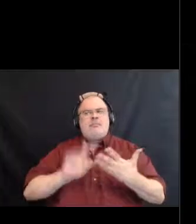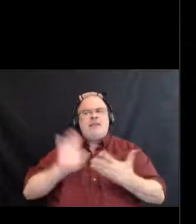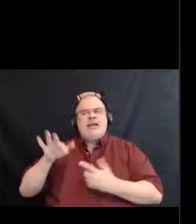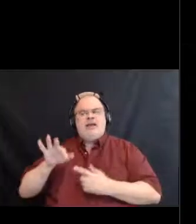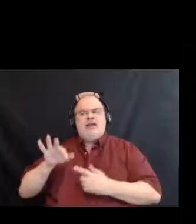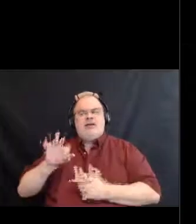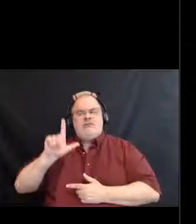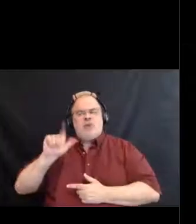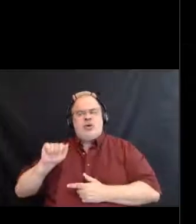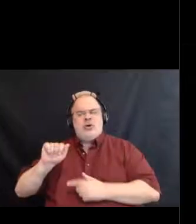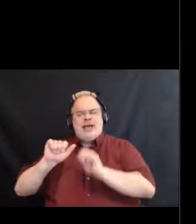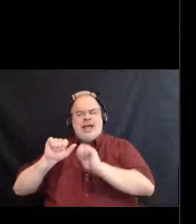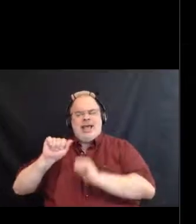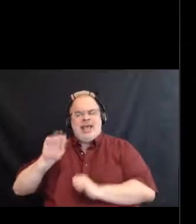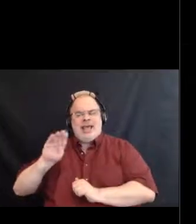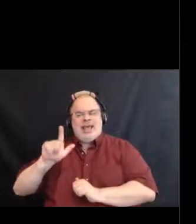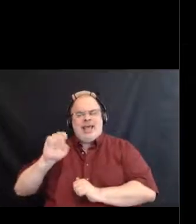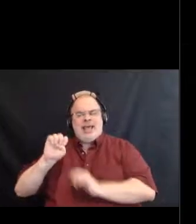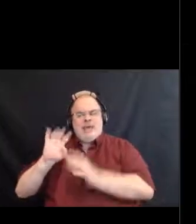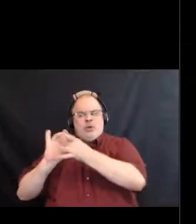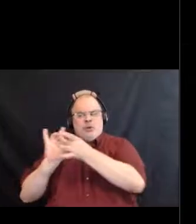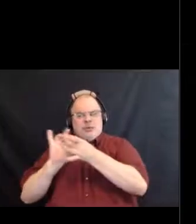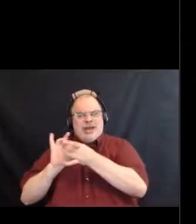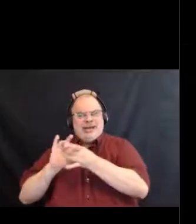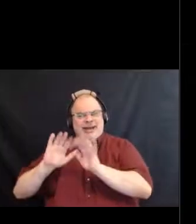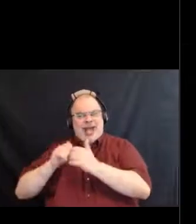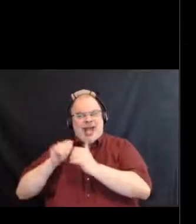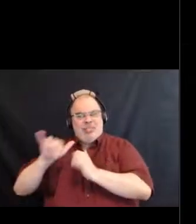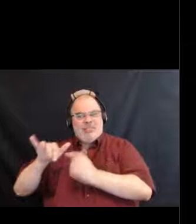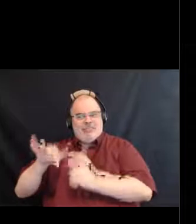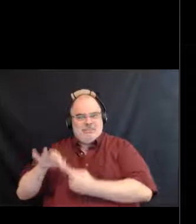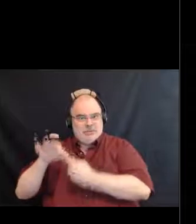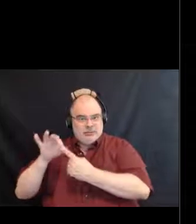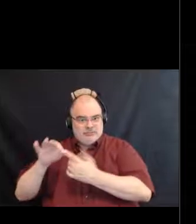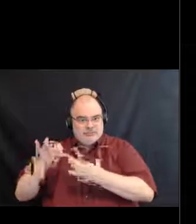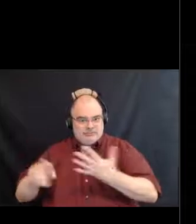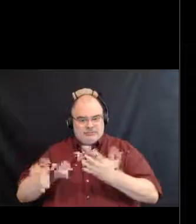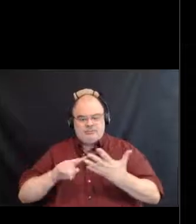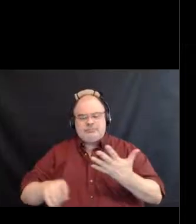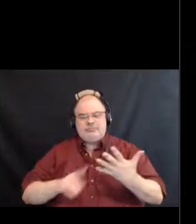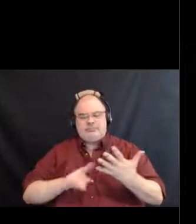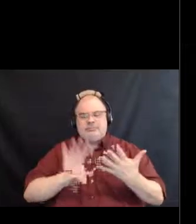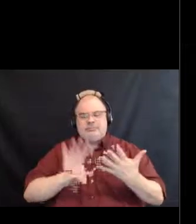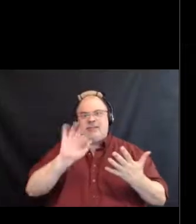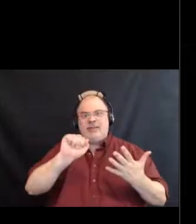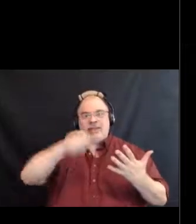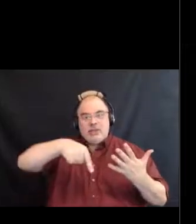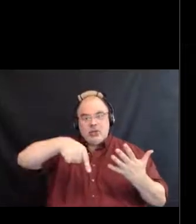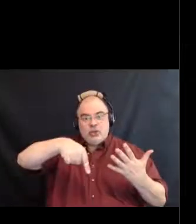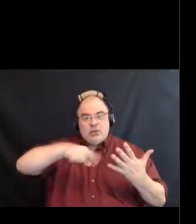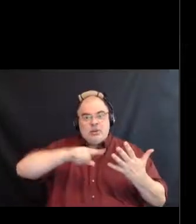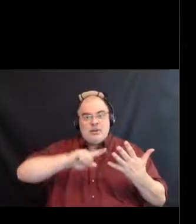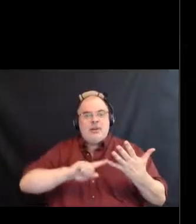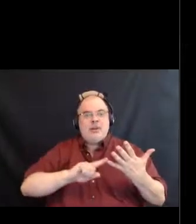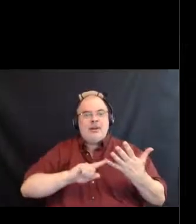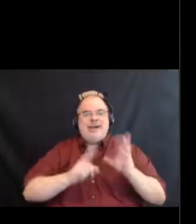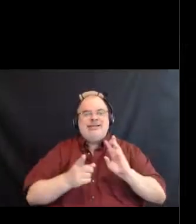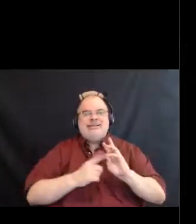program, Able United. We'll tackle some frequently asked questions and then leave this open